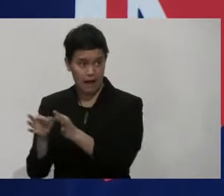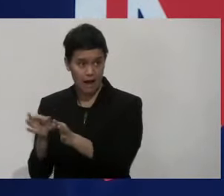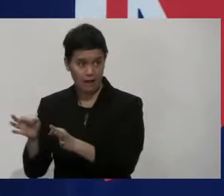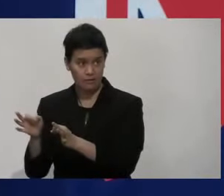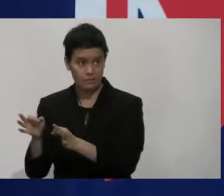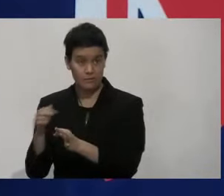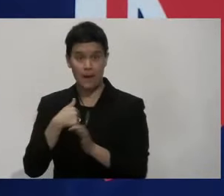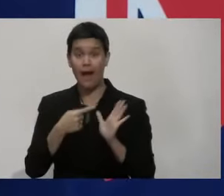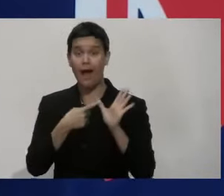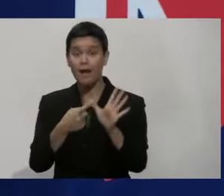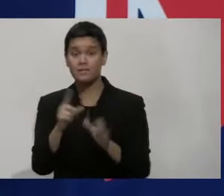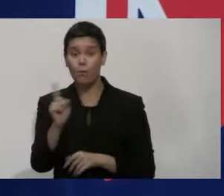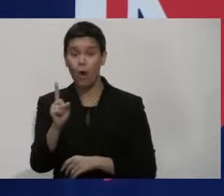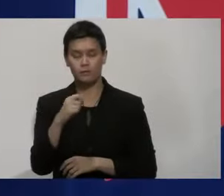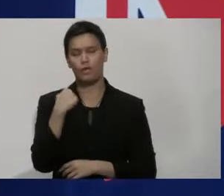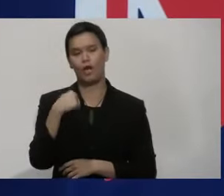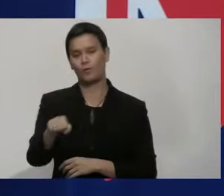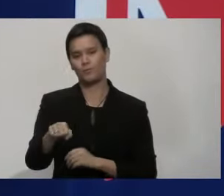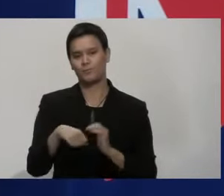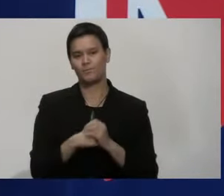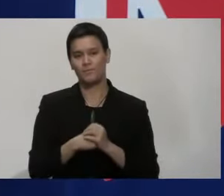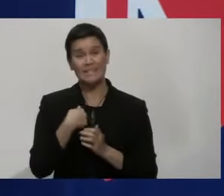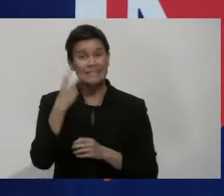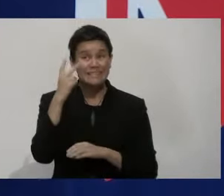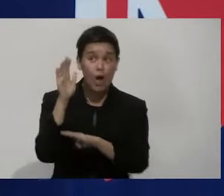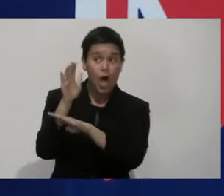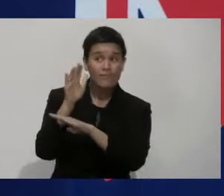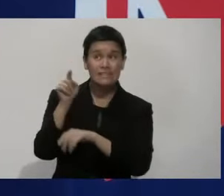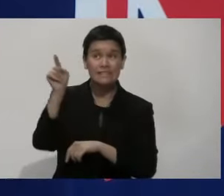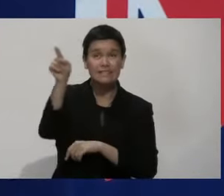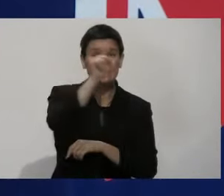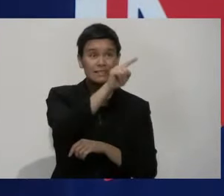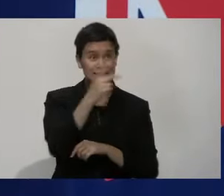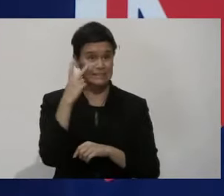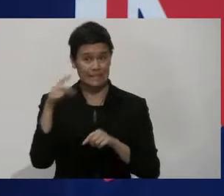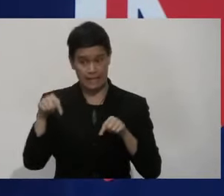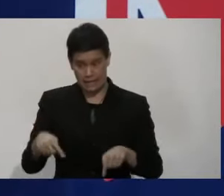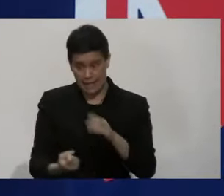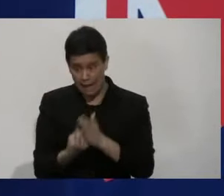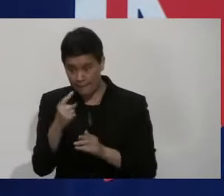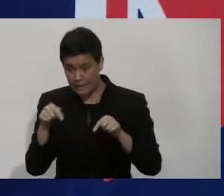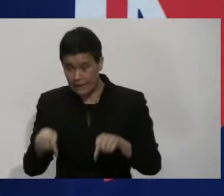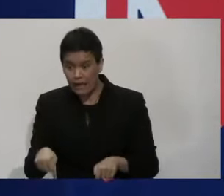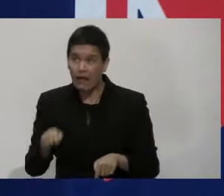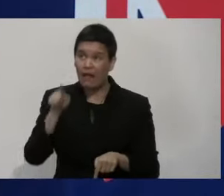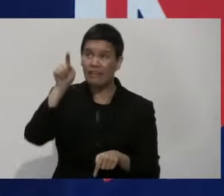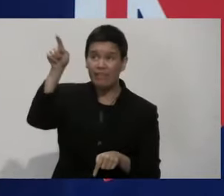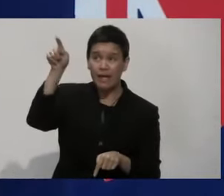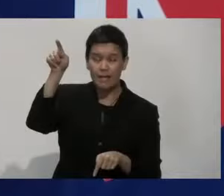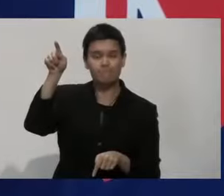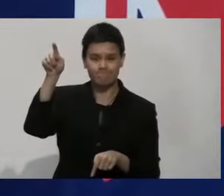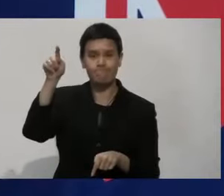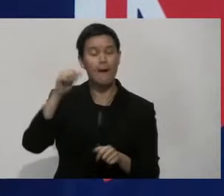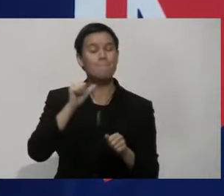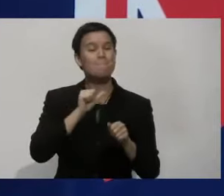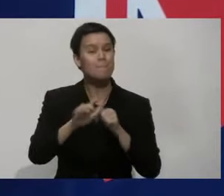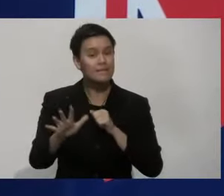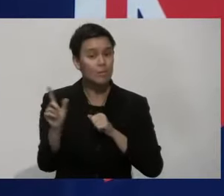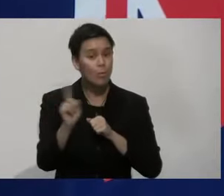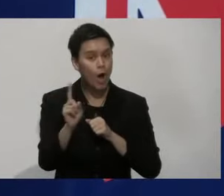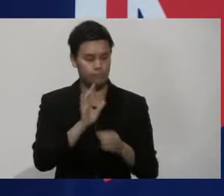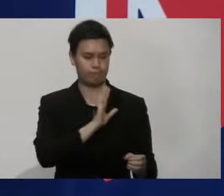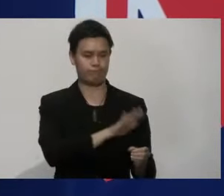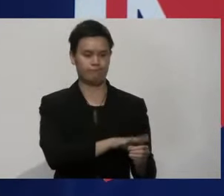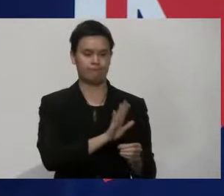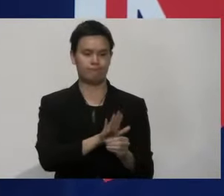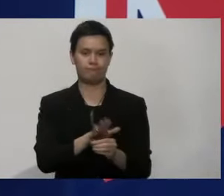at the experience of others, we are still of the view that now, more than ever, a stamp-it-out strategy is best for our